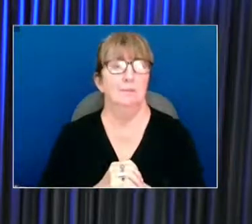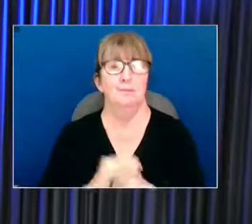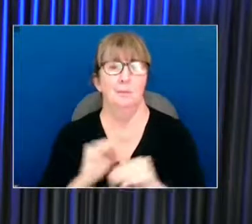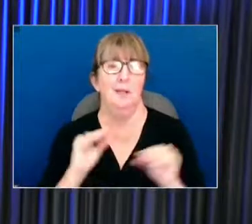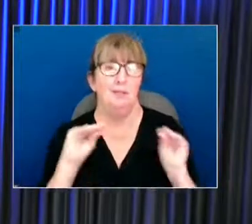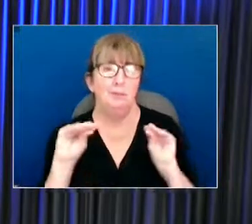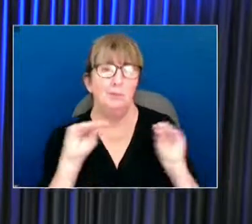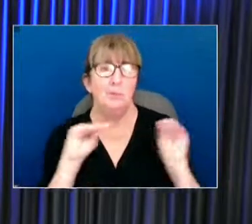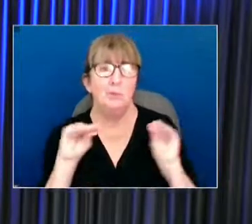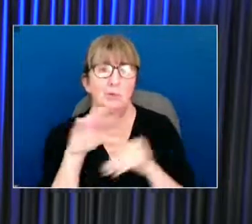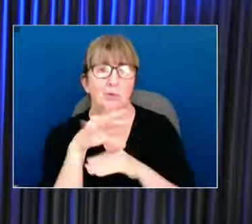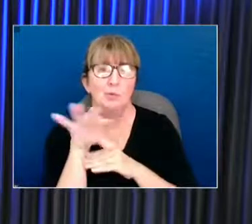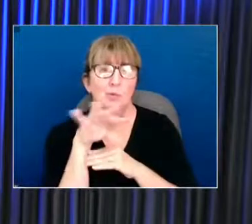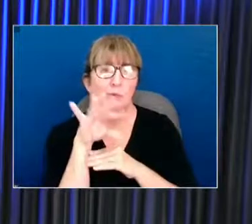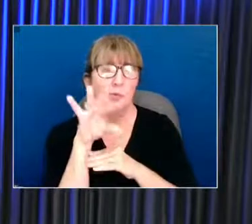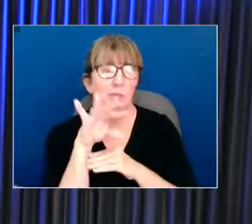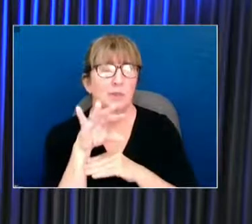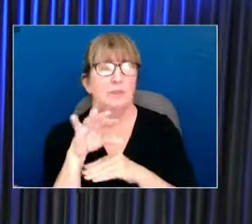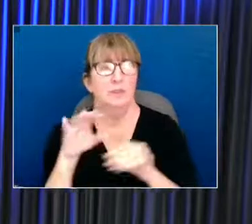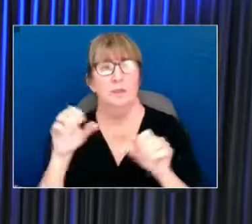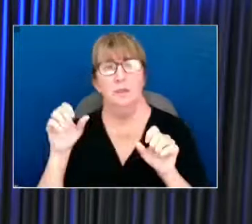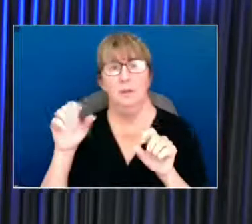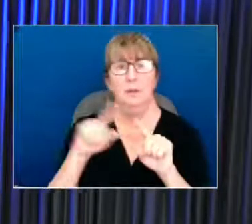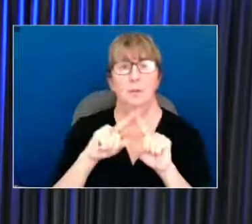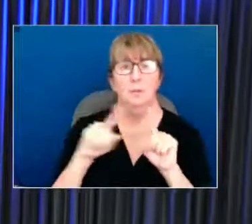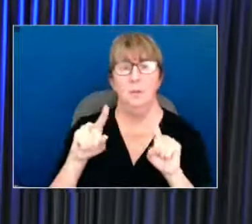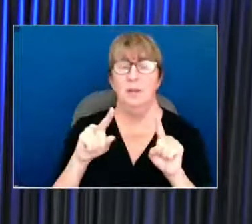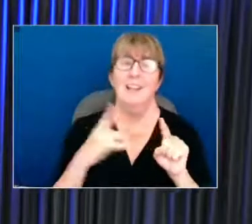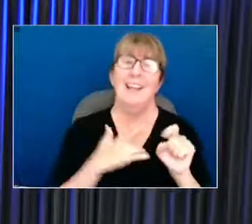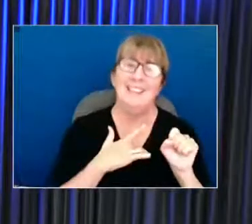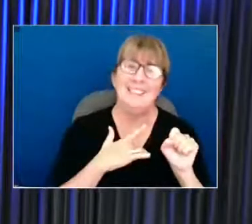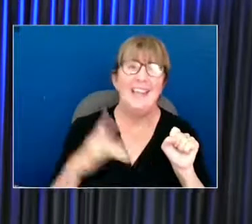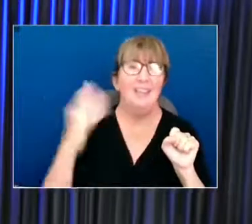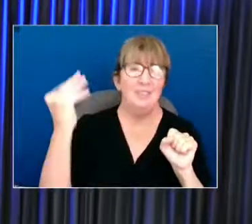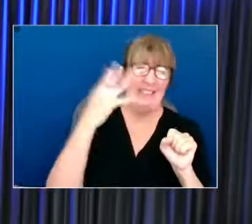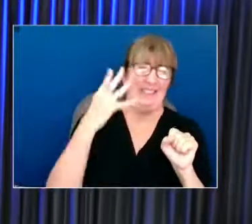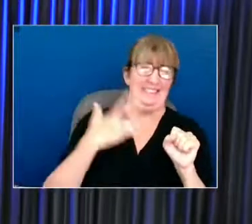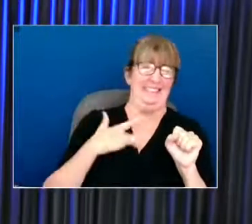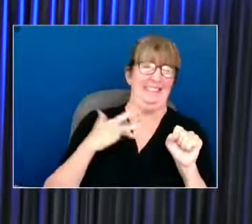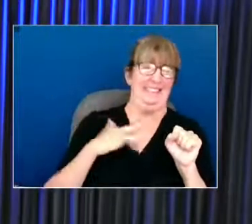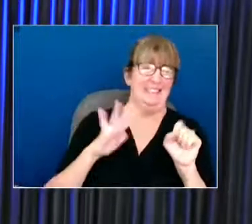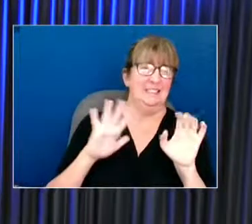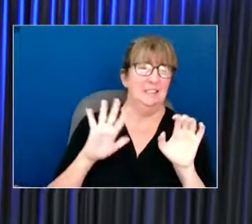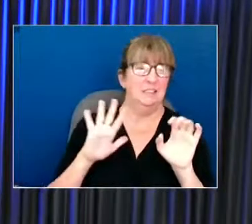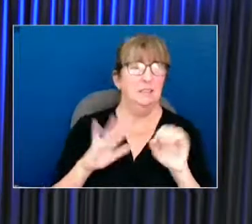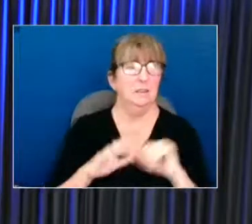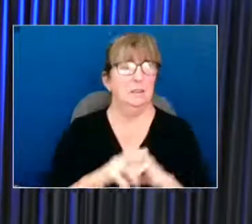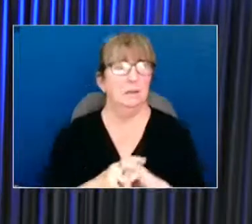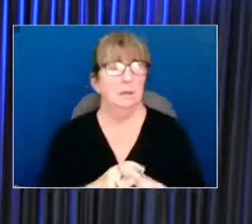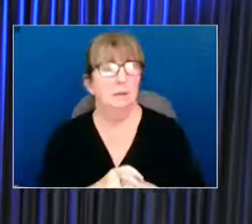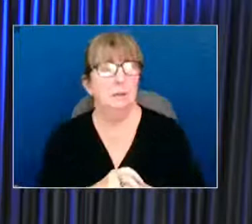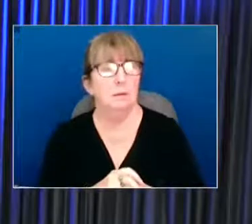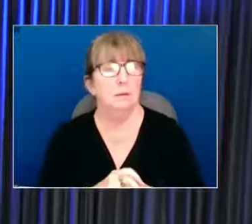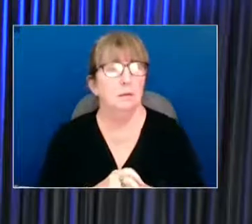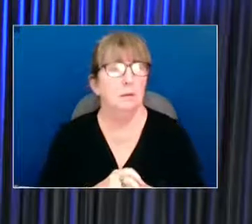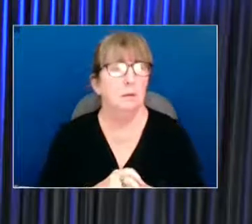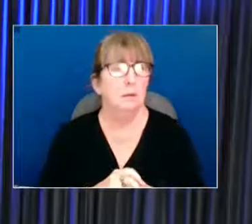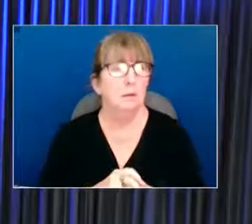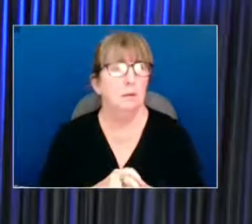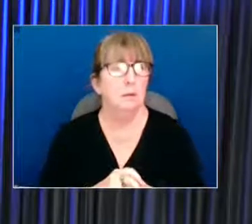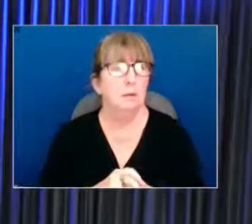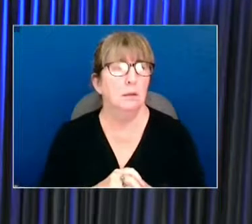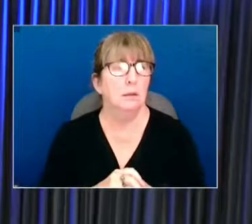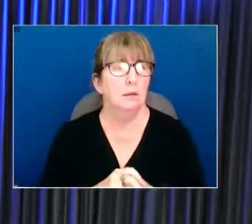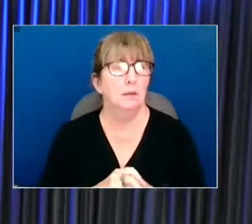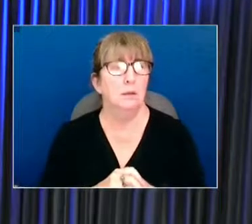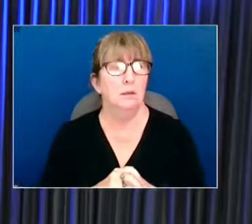you don't want to be, you see right but now I'm you're also very kind of looking at photosensitive. that, but Yeah, The lectern people are not looking. they're at not that. looking at that. They're only looking back over here. at